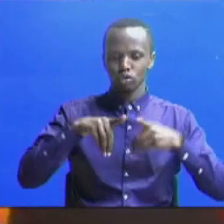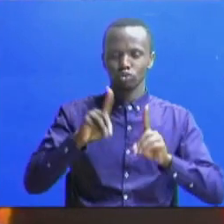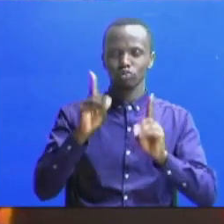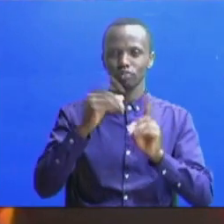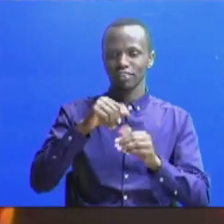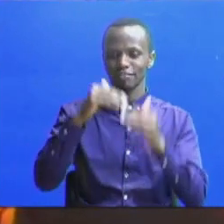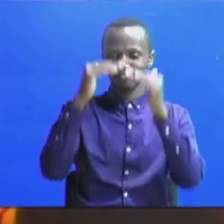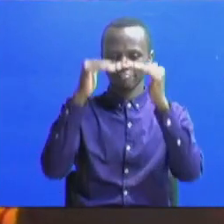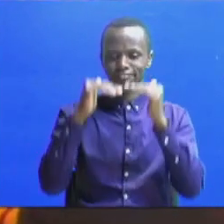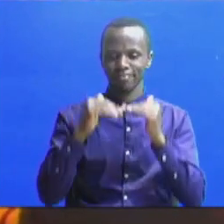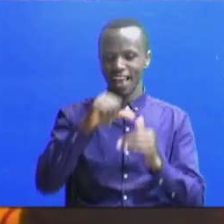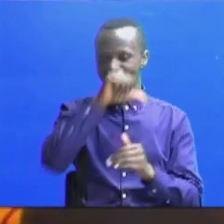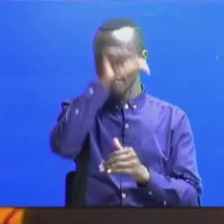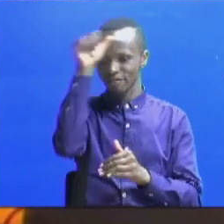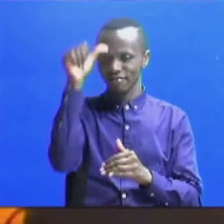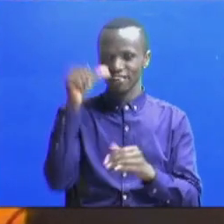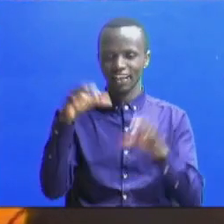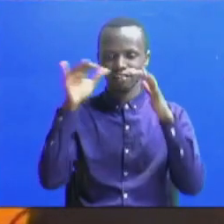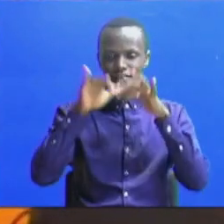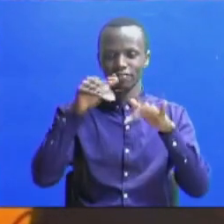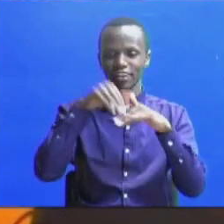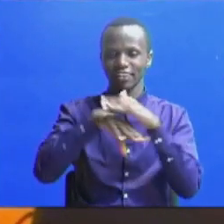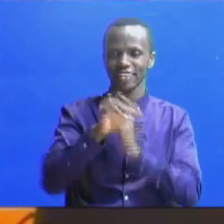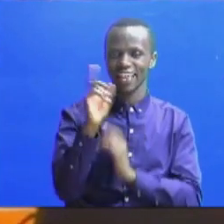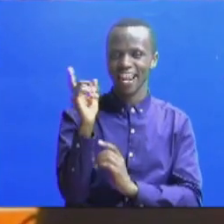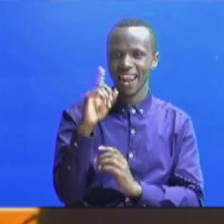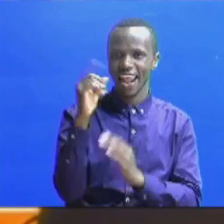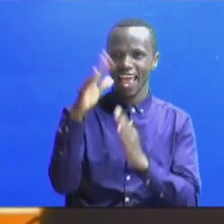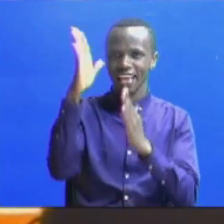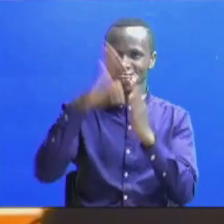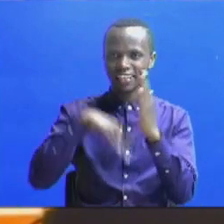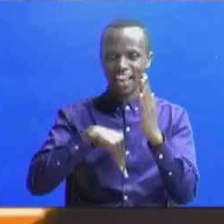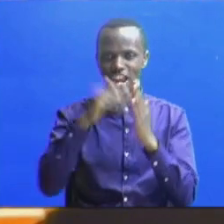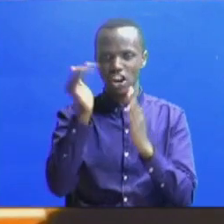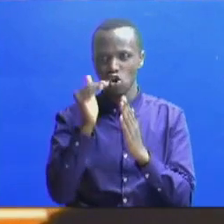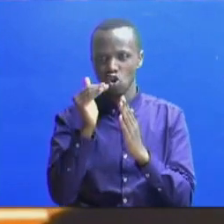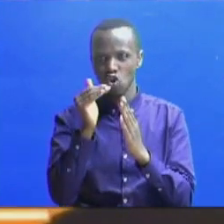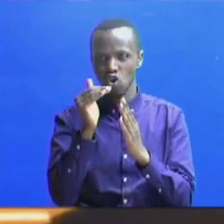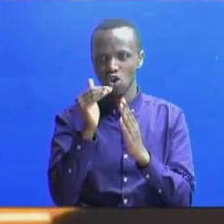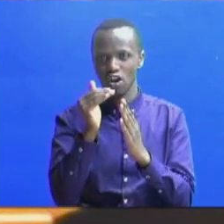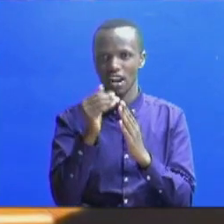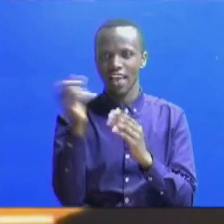Climate Summit in Nairobi, scheduled to take place from the 4th to 6th of September.